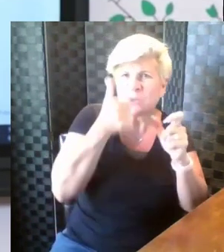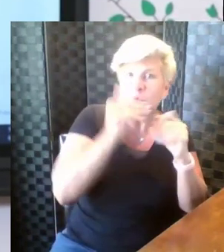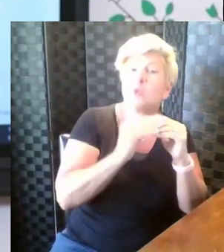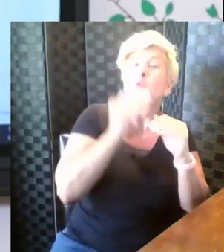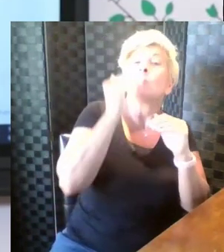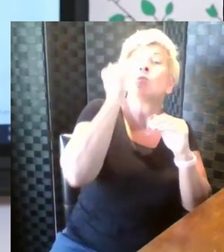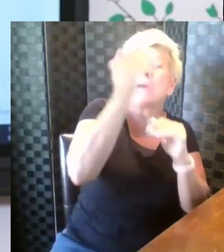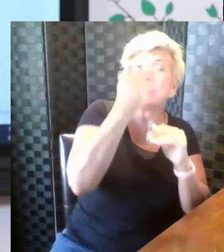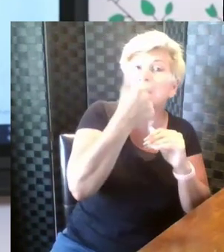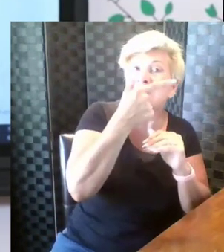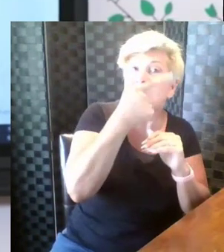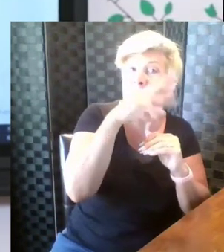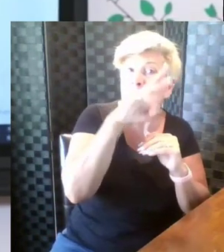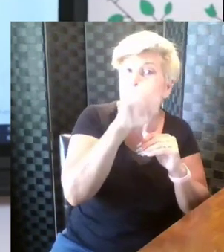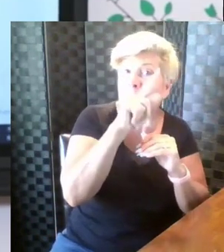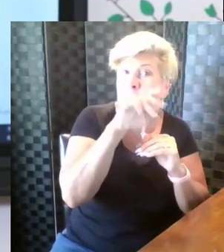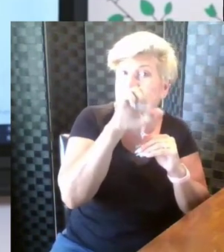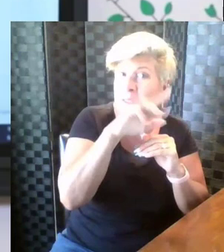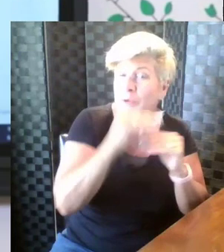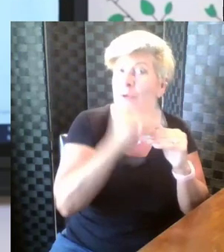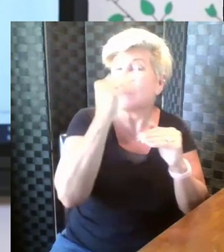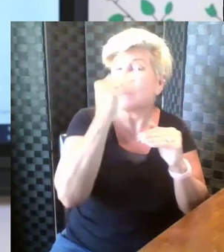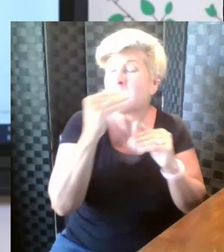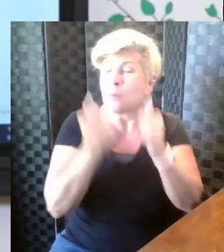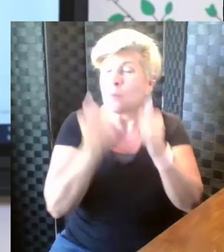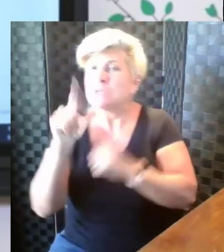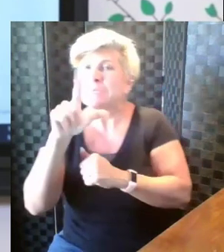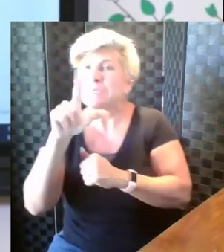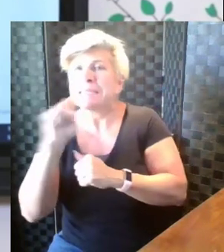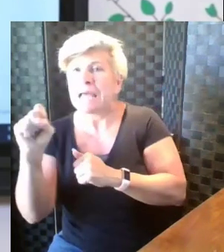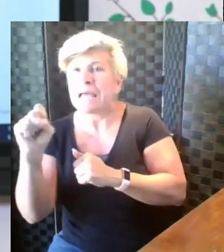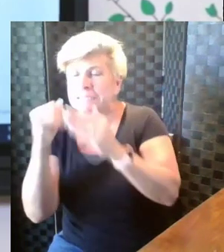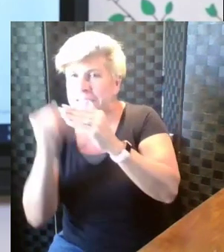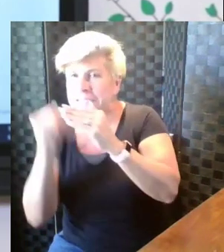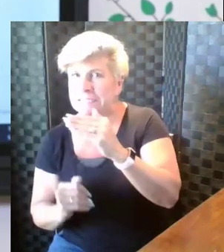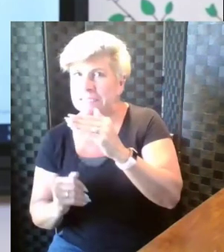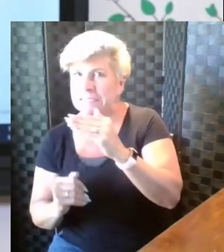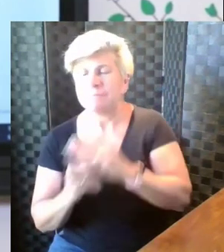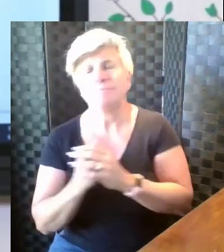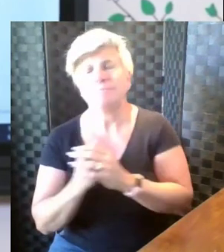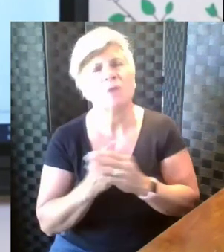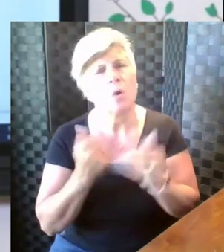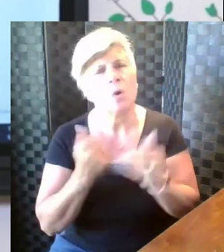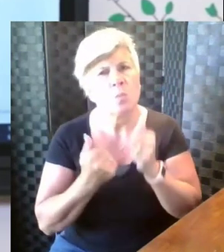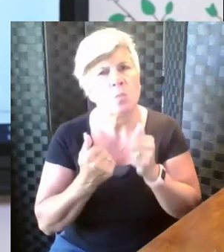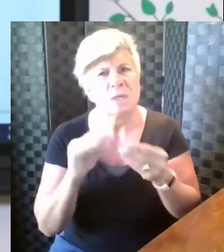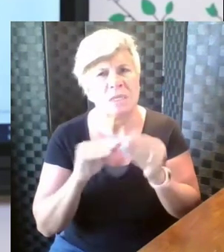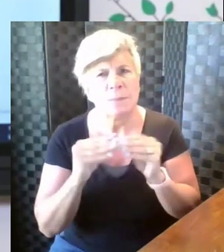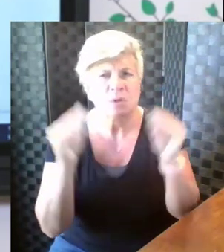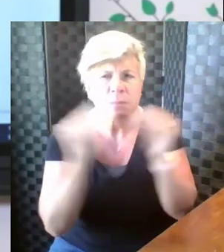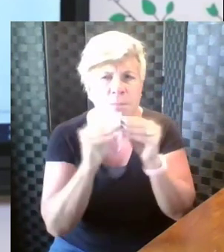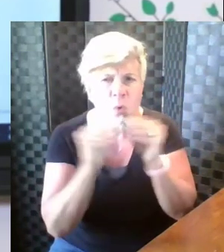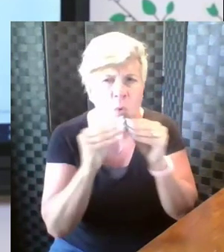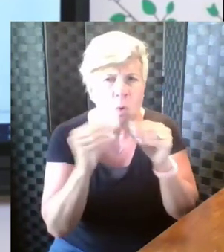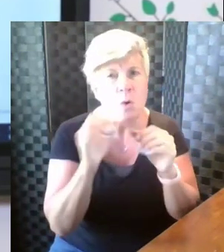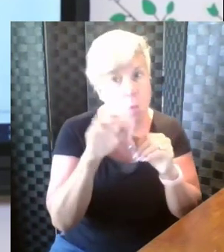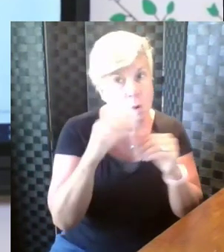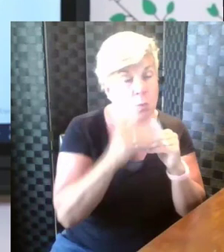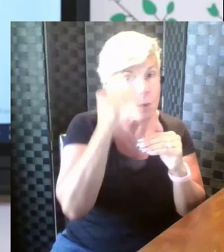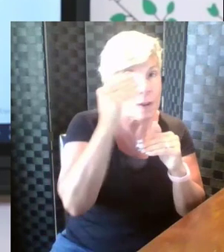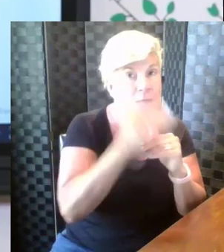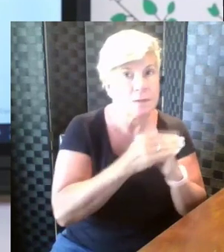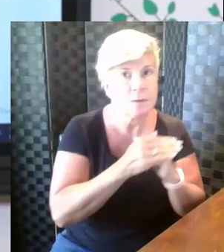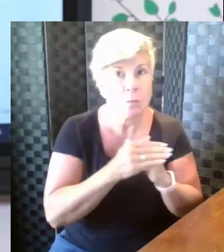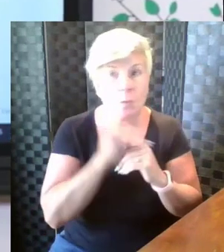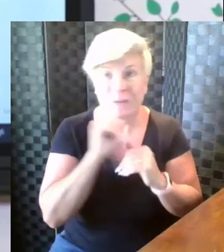greater and which one is less. So today we're really just going to focus on which one has more or is greater, but we're not going to be counting the bears